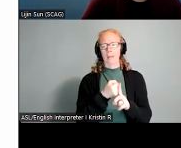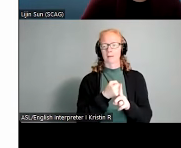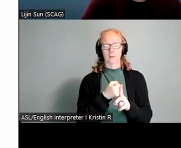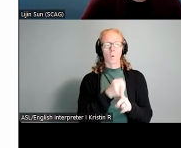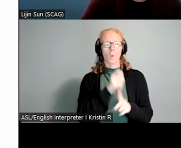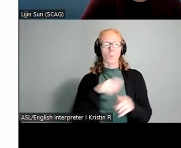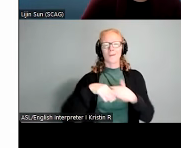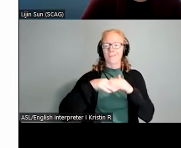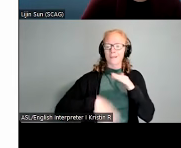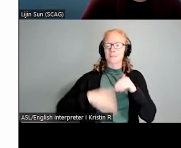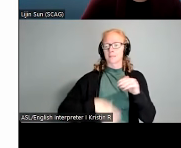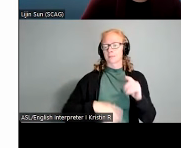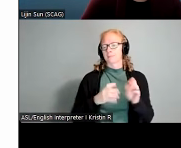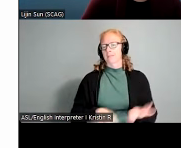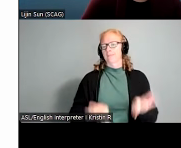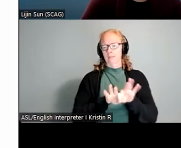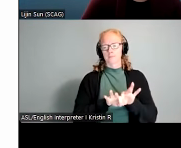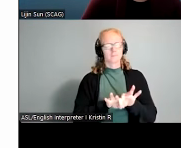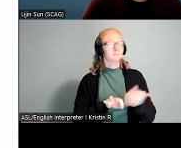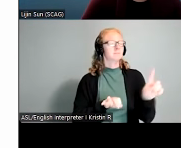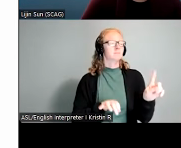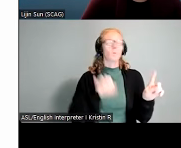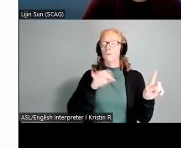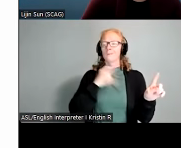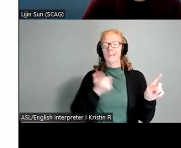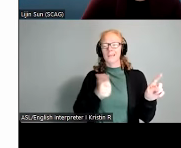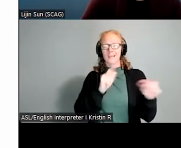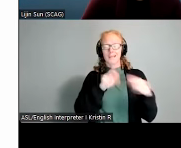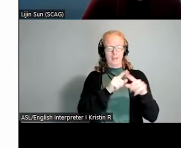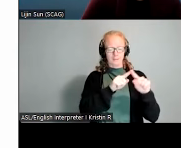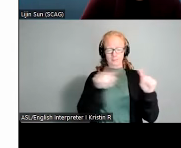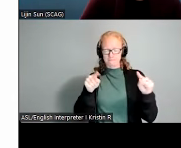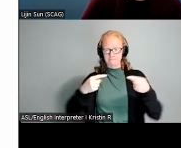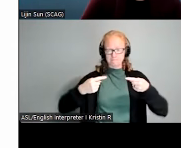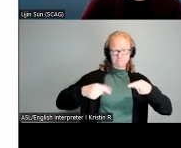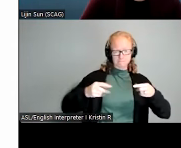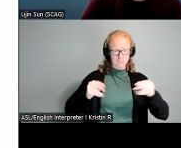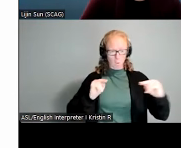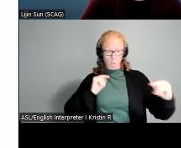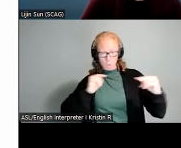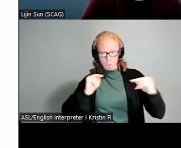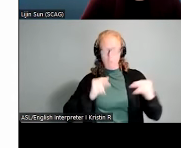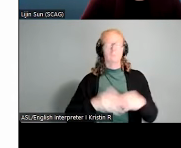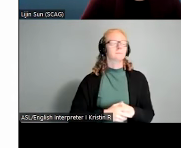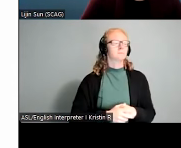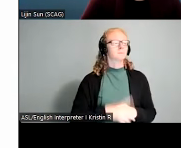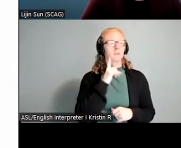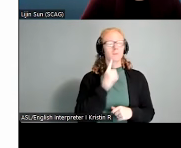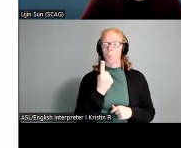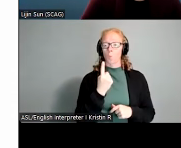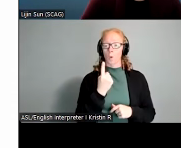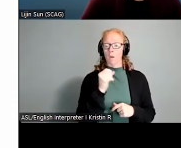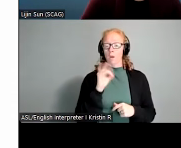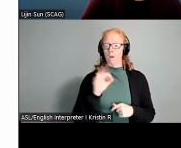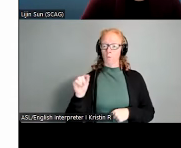less than significant without the need to incorporate any mitigation measures. When at least one of the 20 topics is found